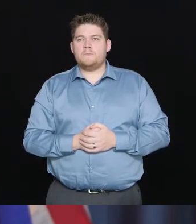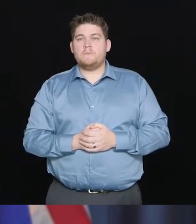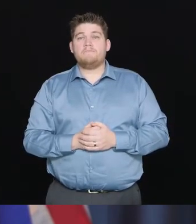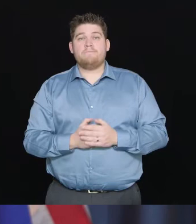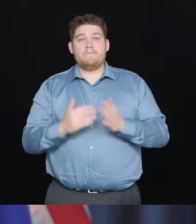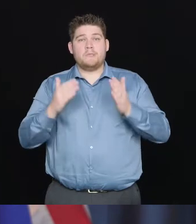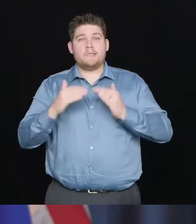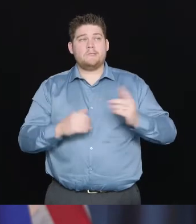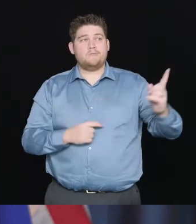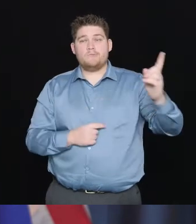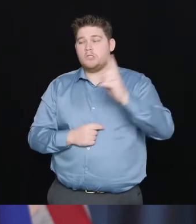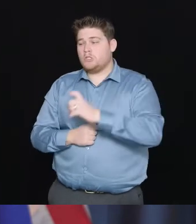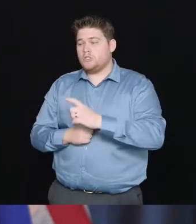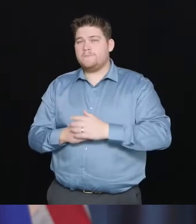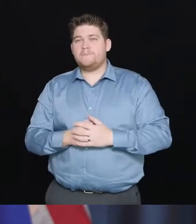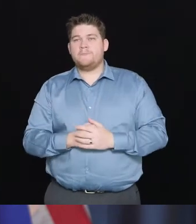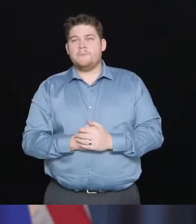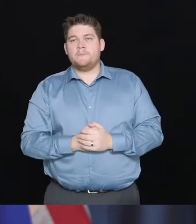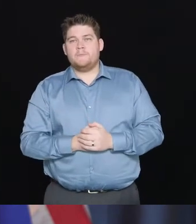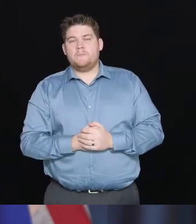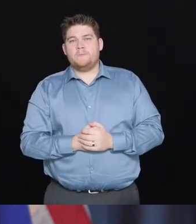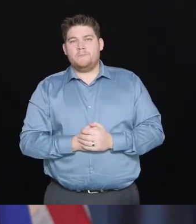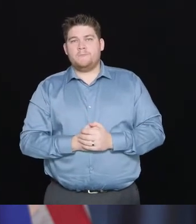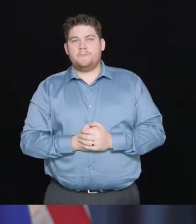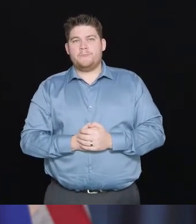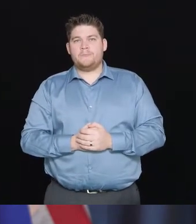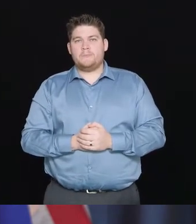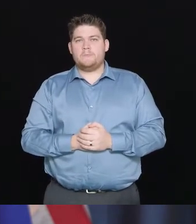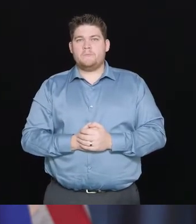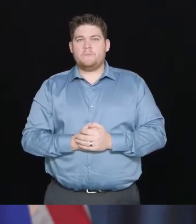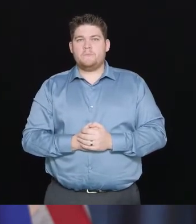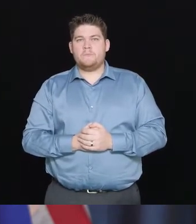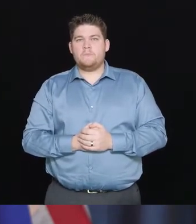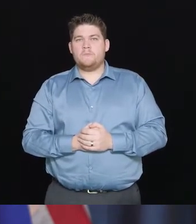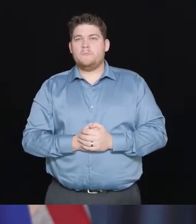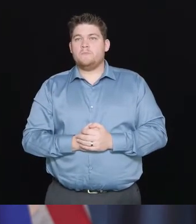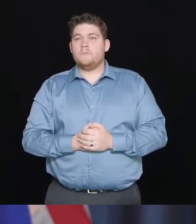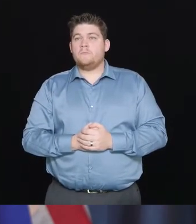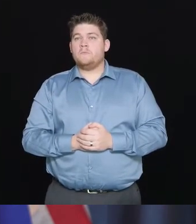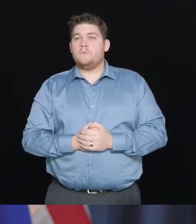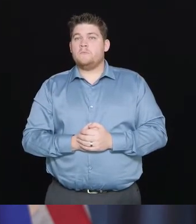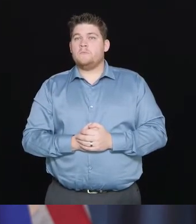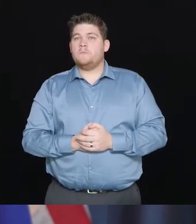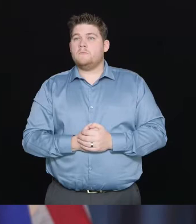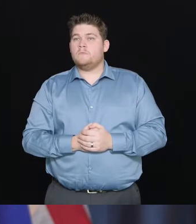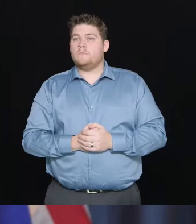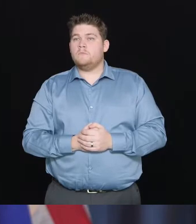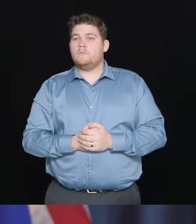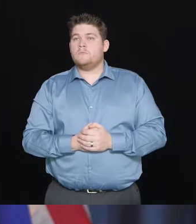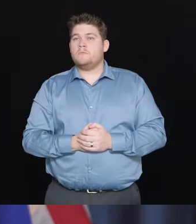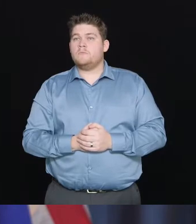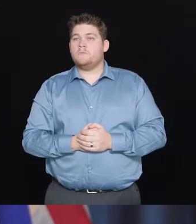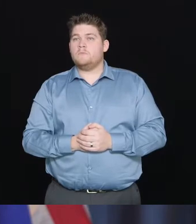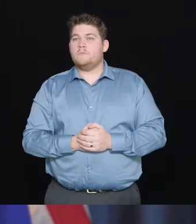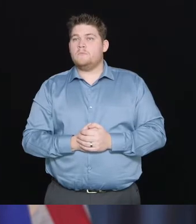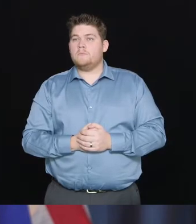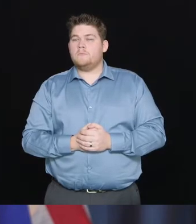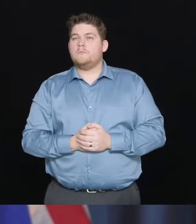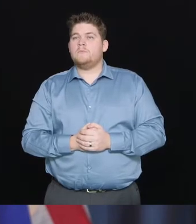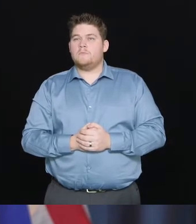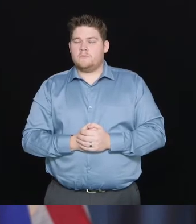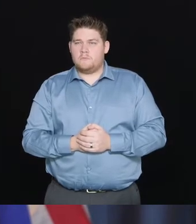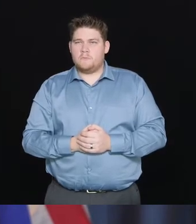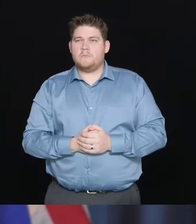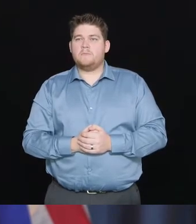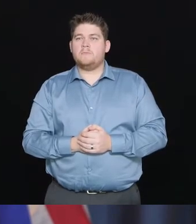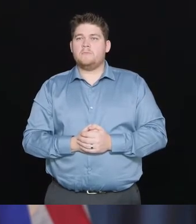nurses should be doing in that center when they come home to their families? Should they be self-isolating? And do you suggest, how do you best